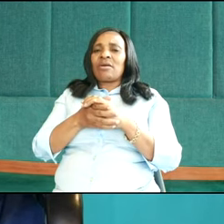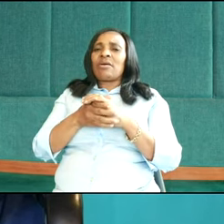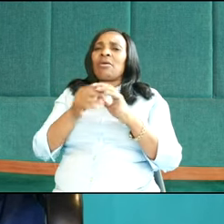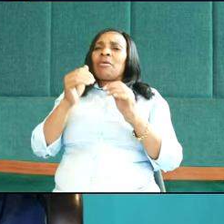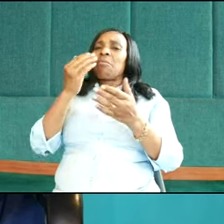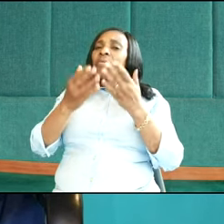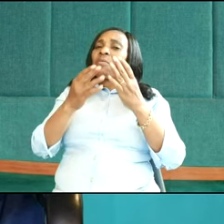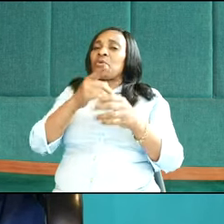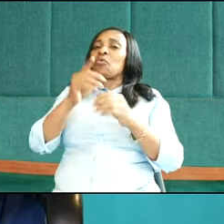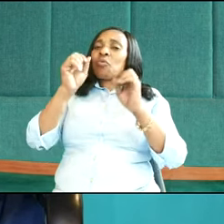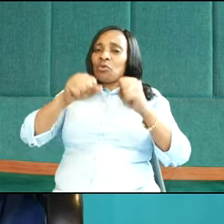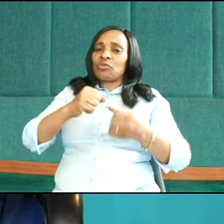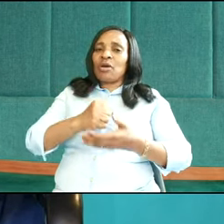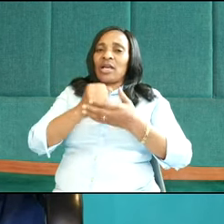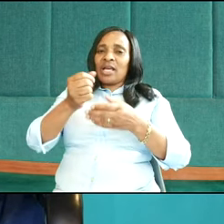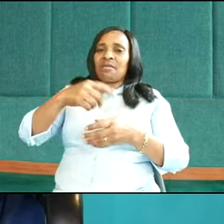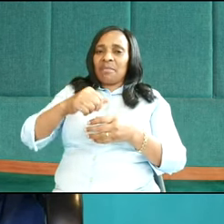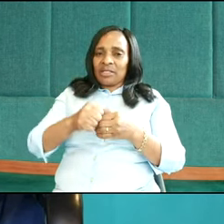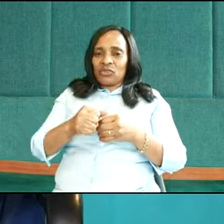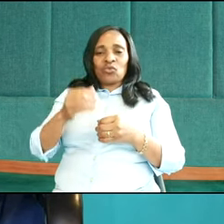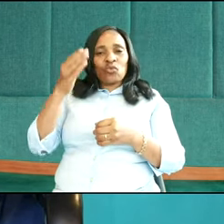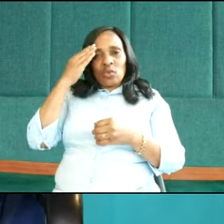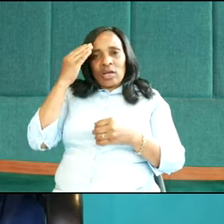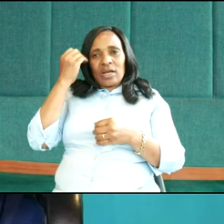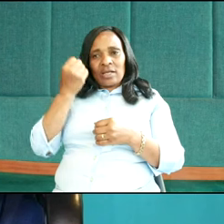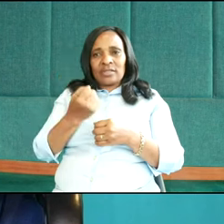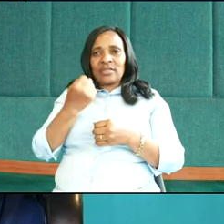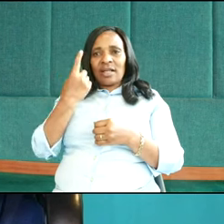That perhaps maybe you can just help us to enlighten.